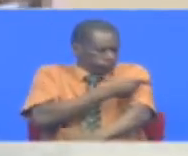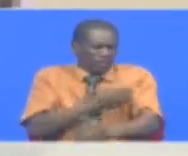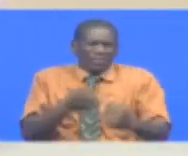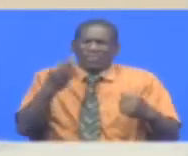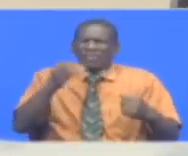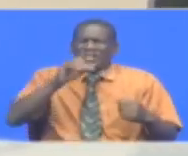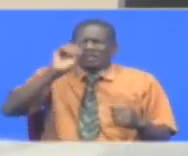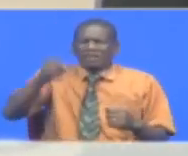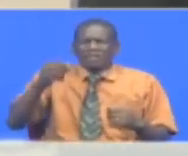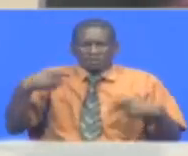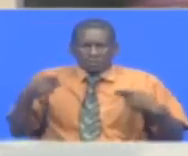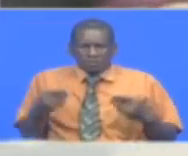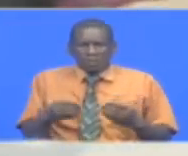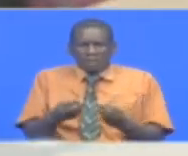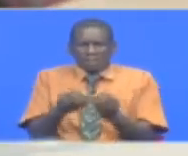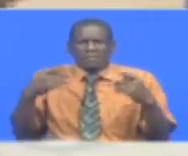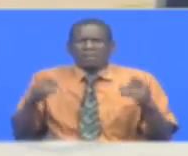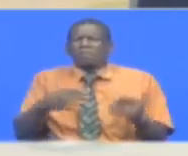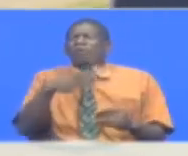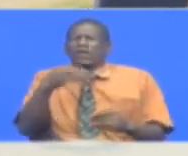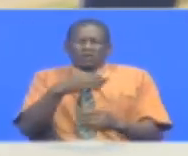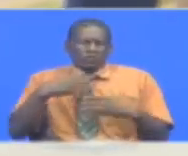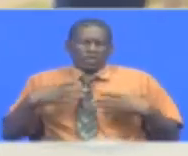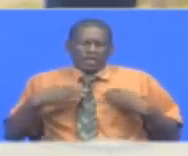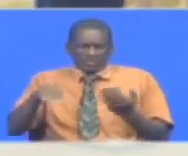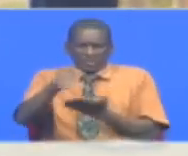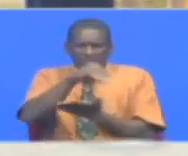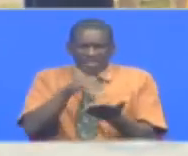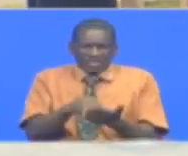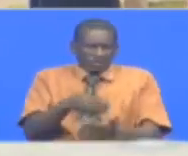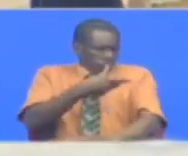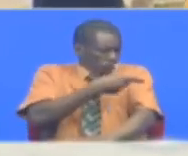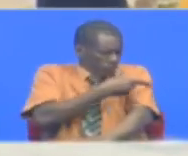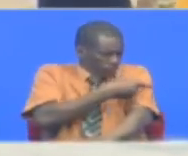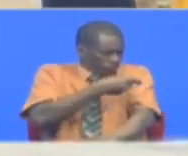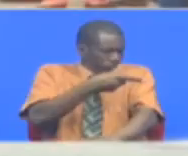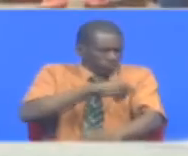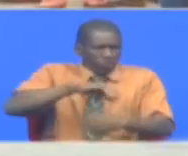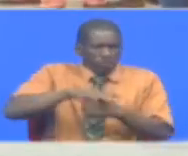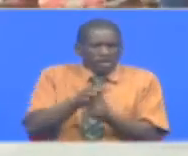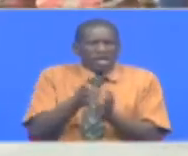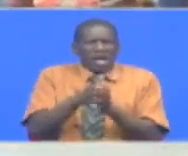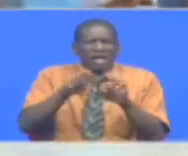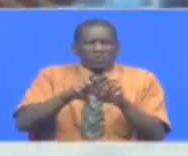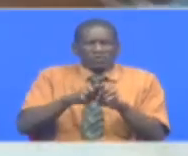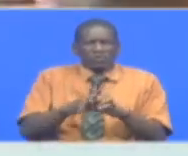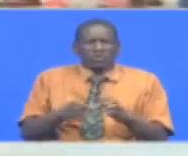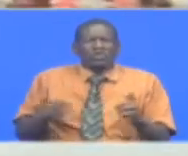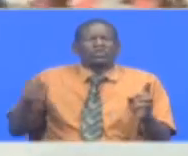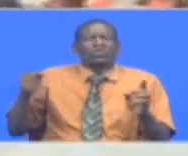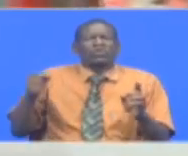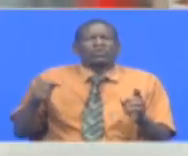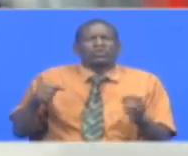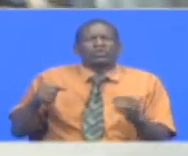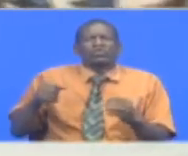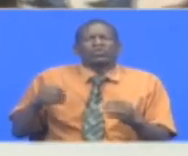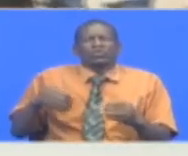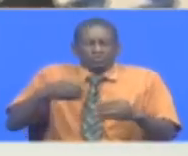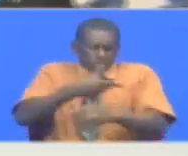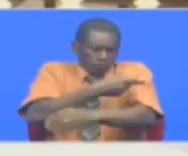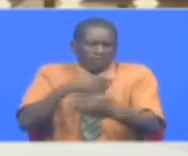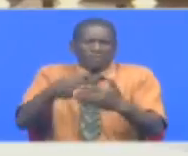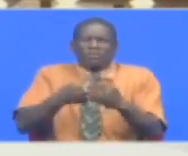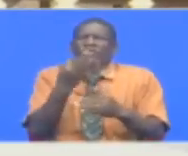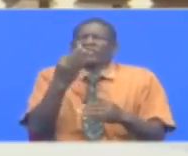healthcare facilities to get the jab and also beat the GOK deadline of 23rd of August, set out for civil